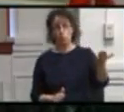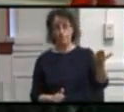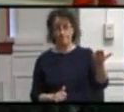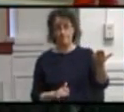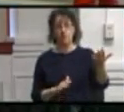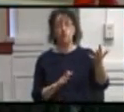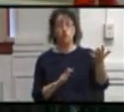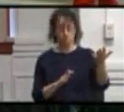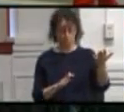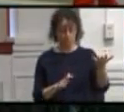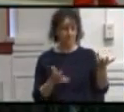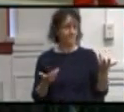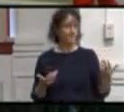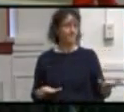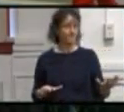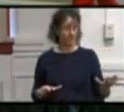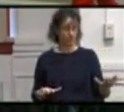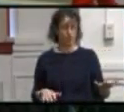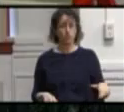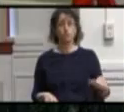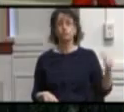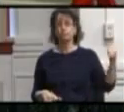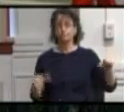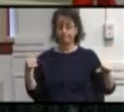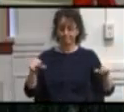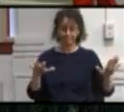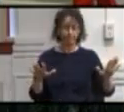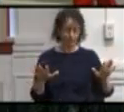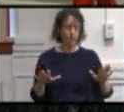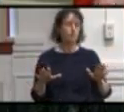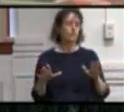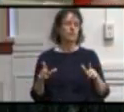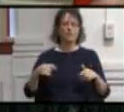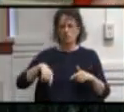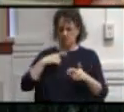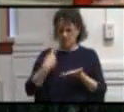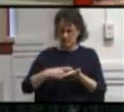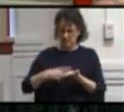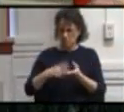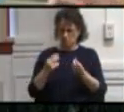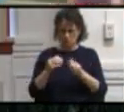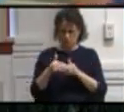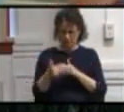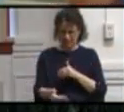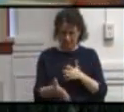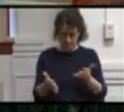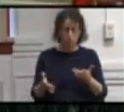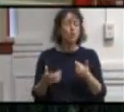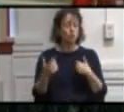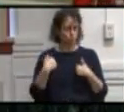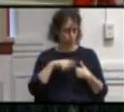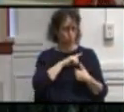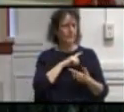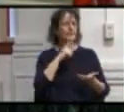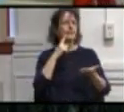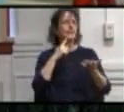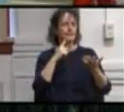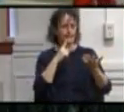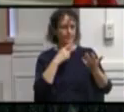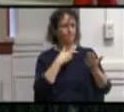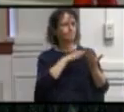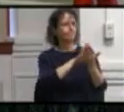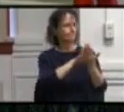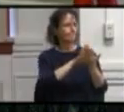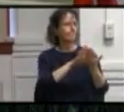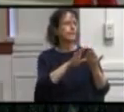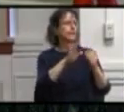proceed. And we went back to the employees and we went back to the citizens committees and consulted with them again and actually expanded